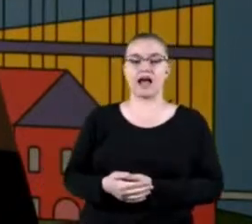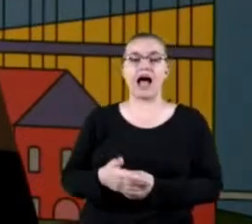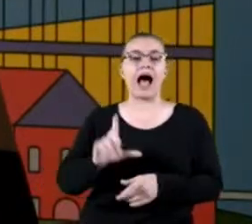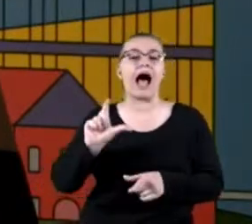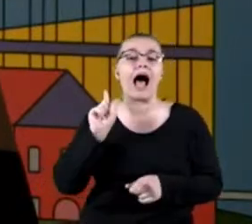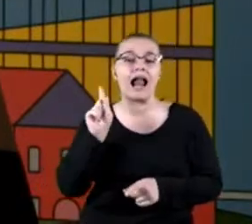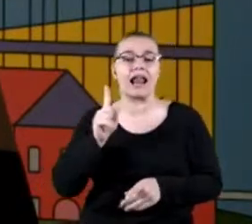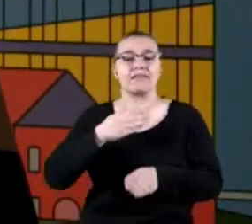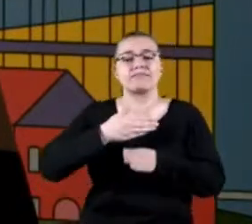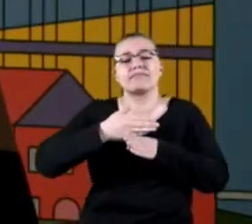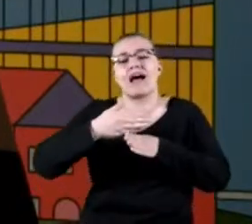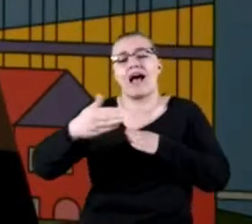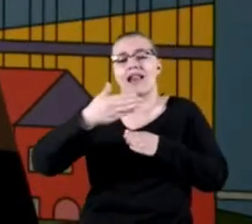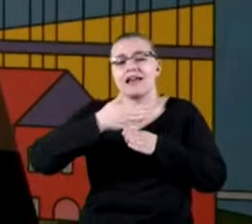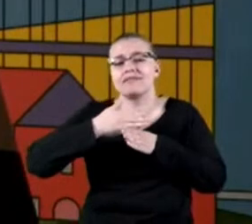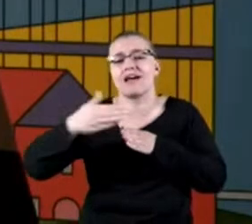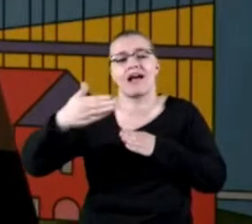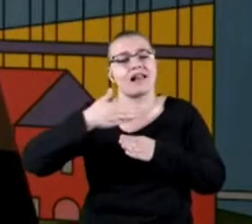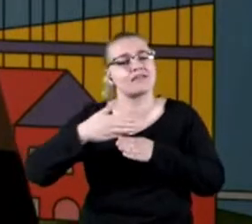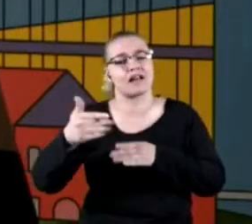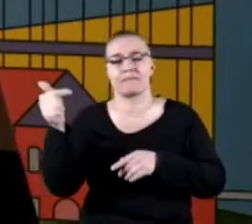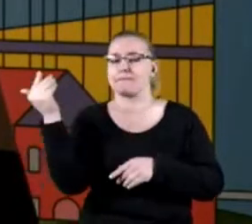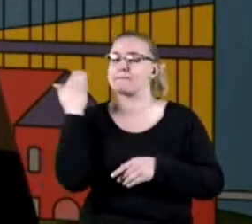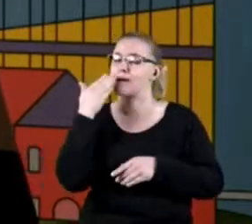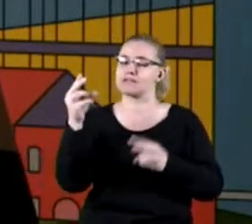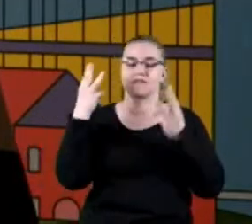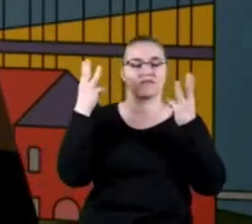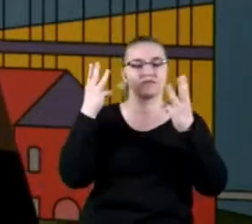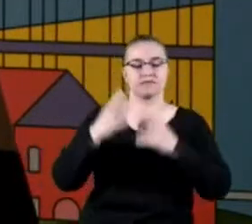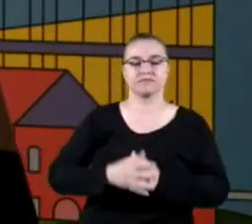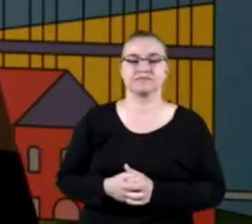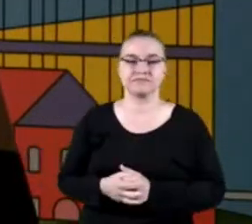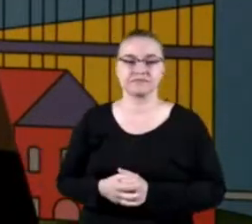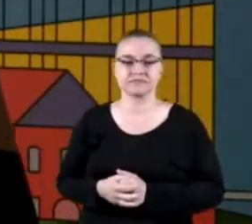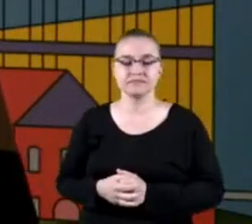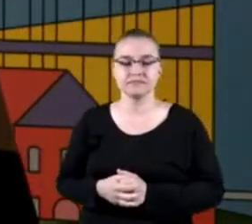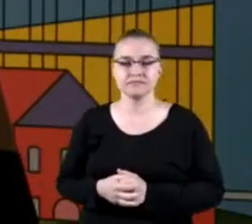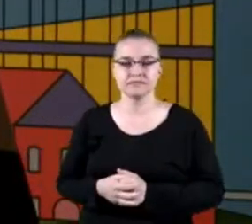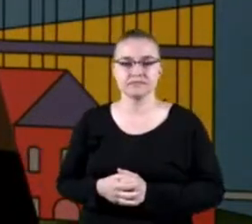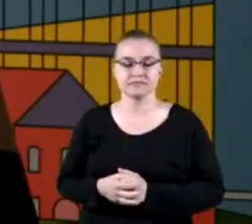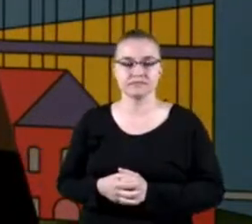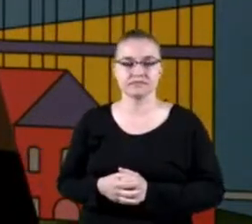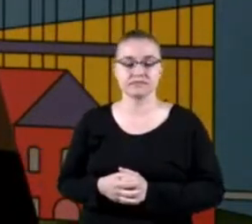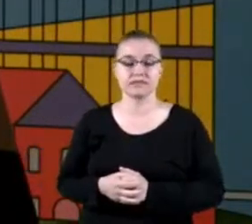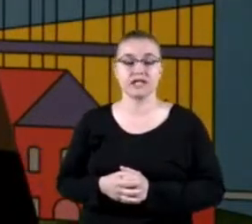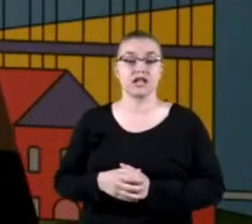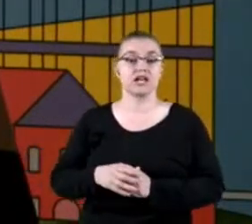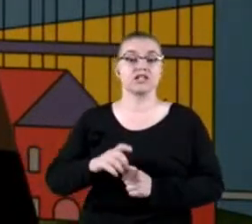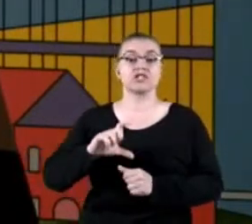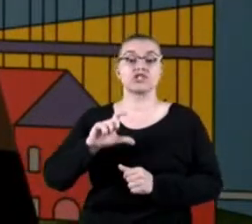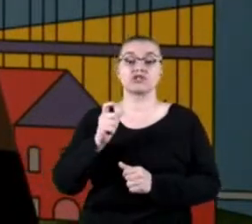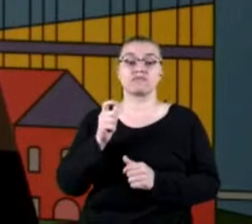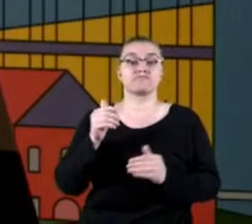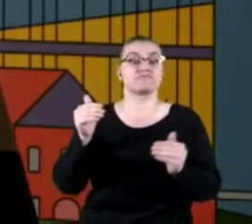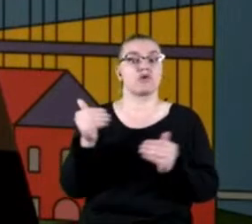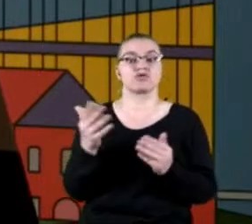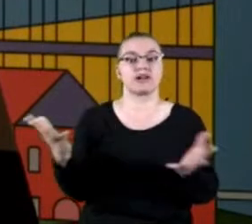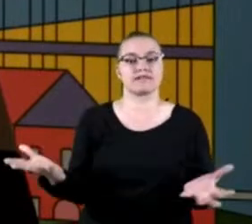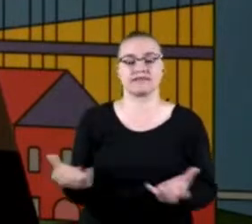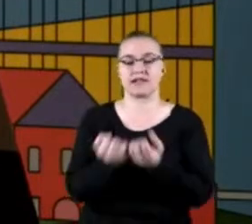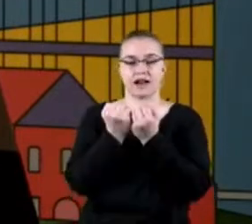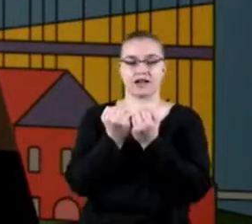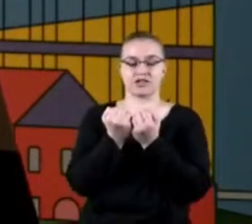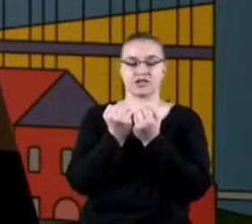is important, and the continuity you can find with the trust of the citizen, the